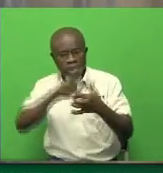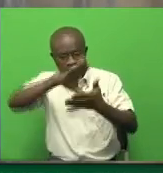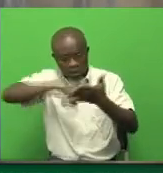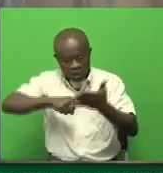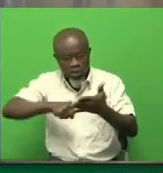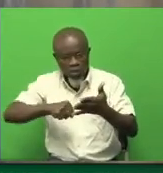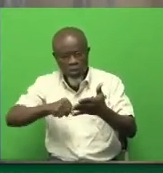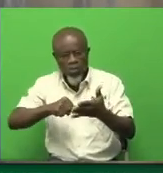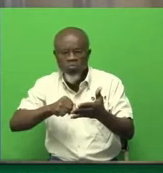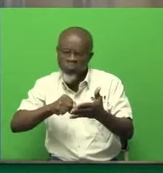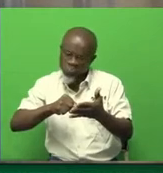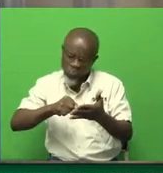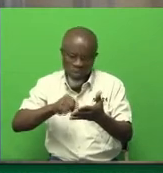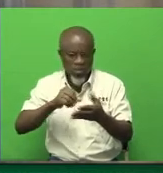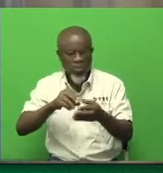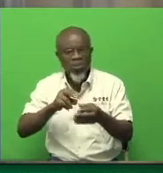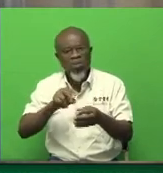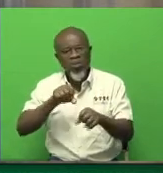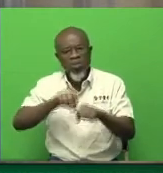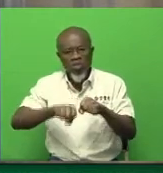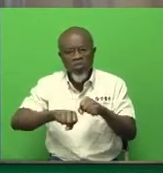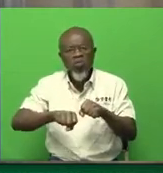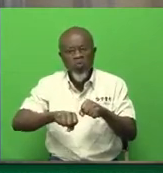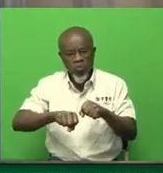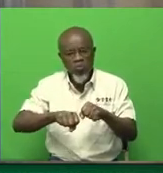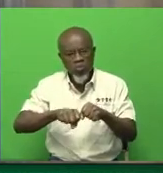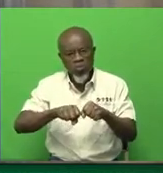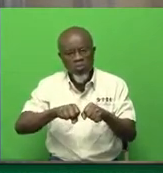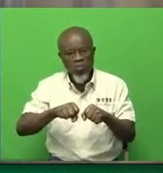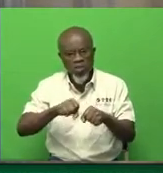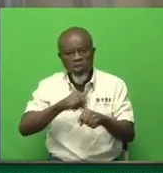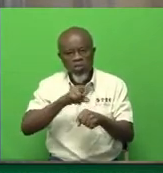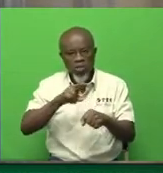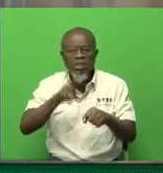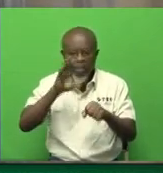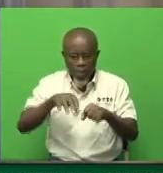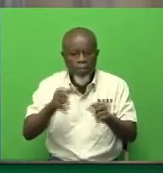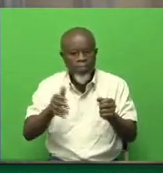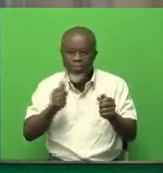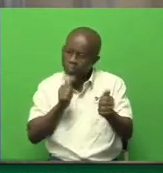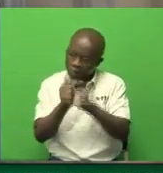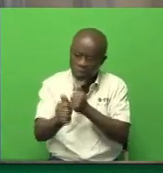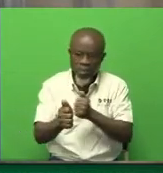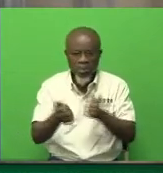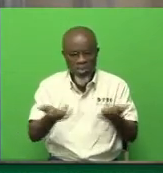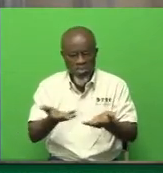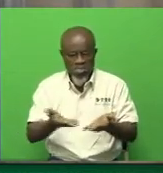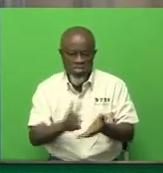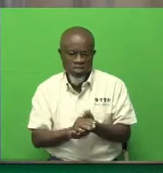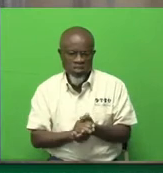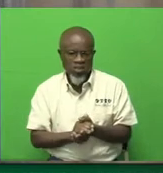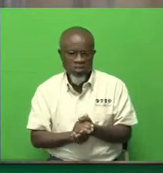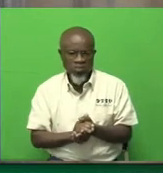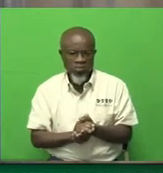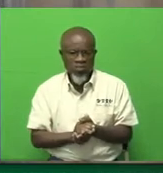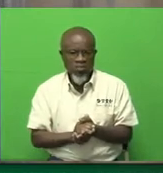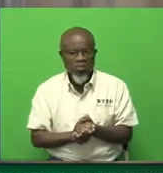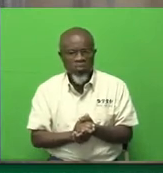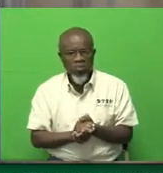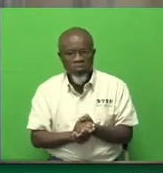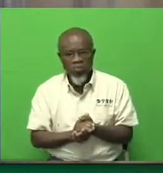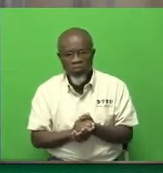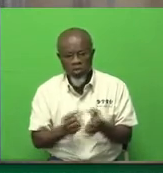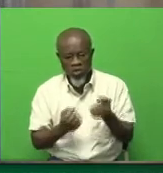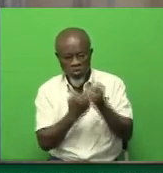um that is why we're not using it again but that is why I I find something is wrong with operating in that manner